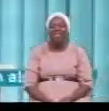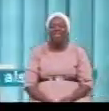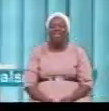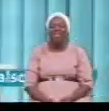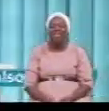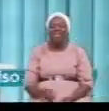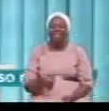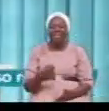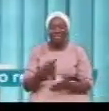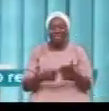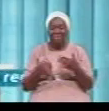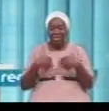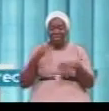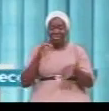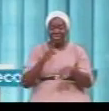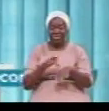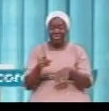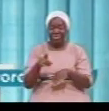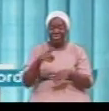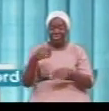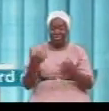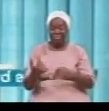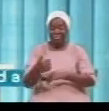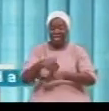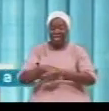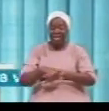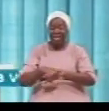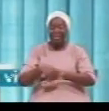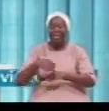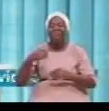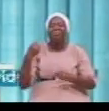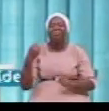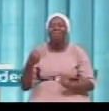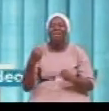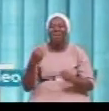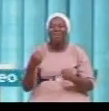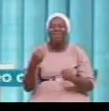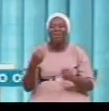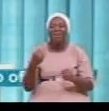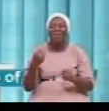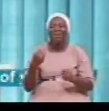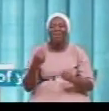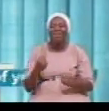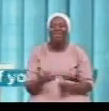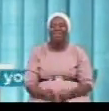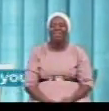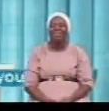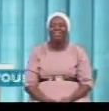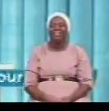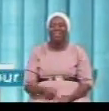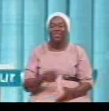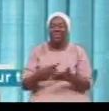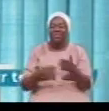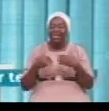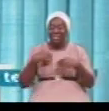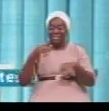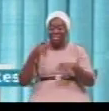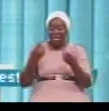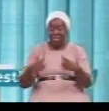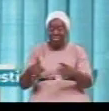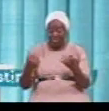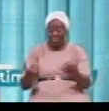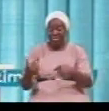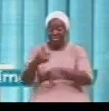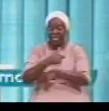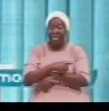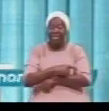What has touched you tonight? What has touched you tonight? What has touched you